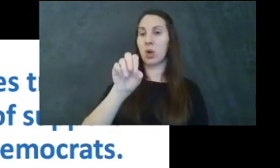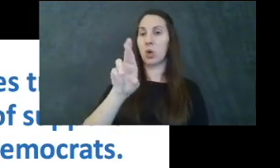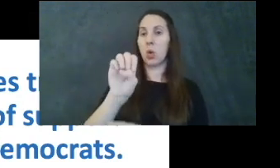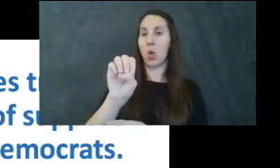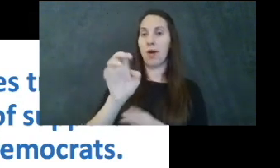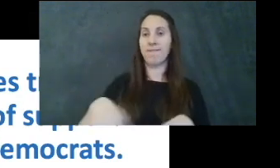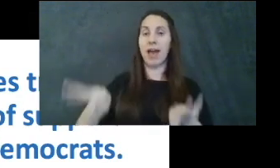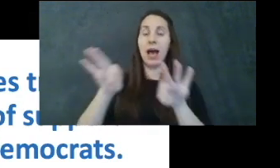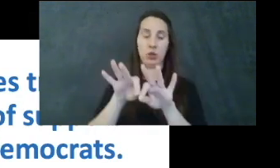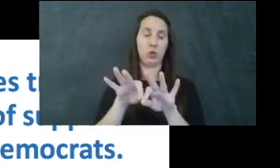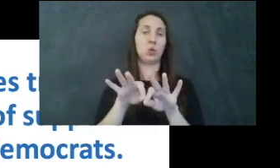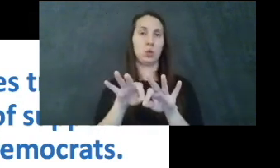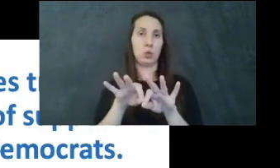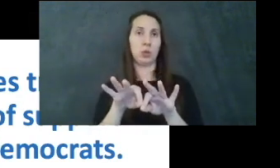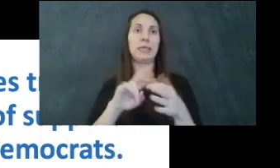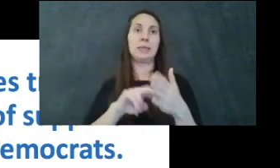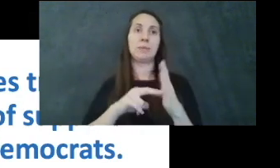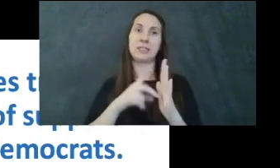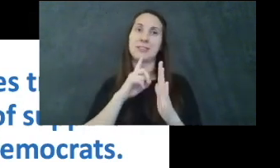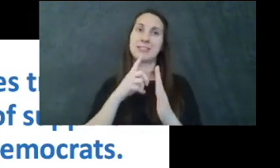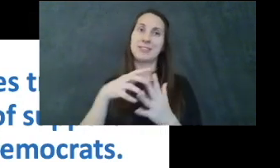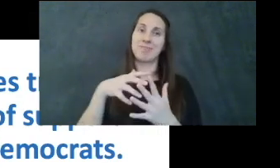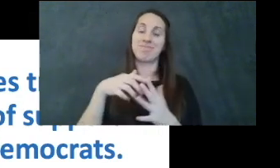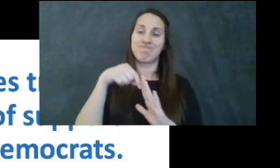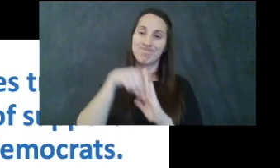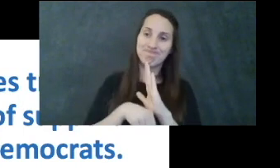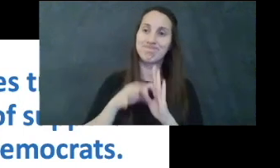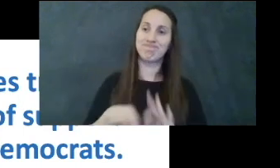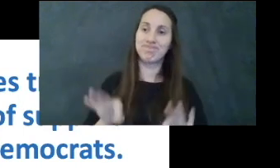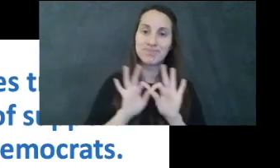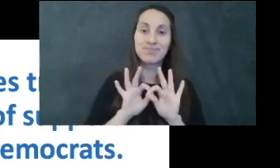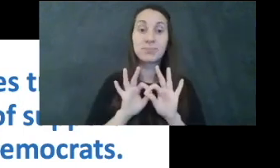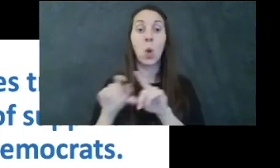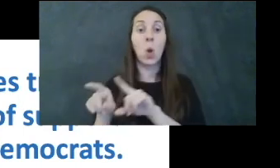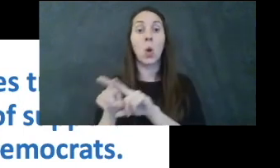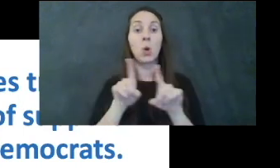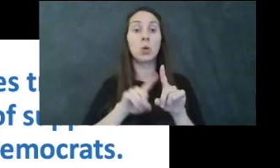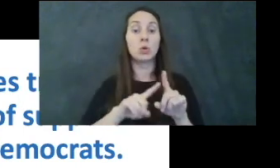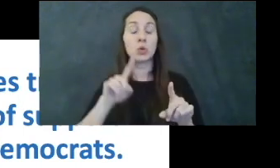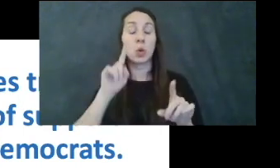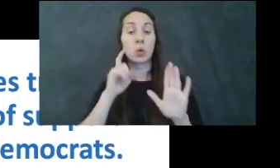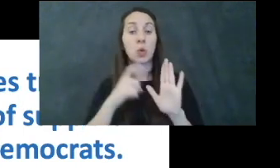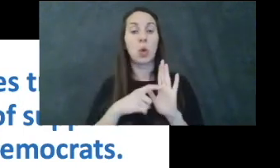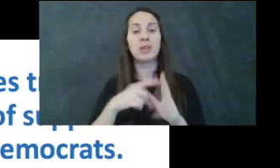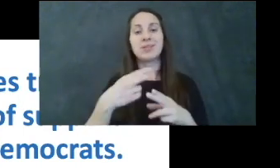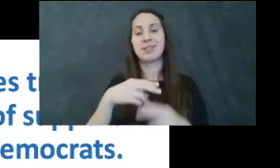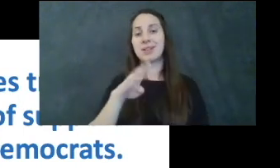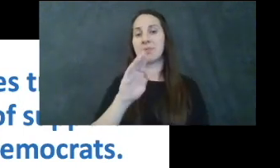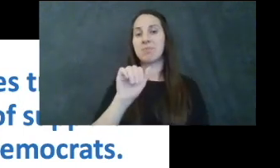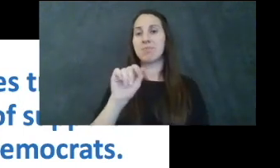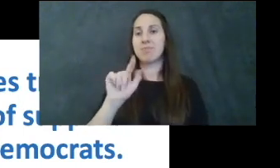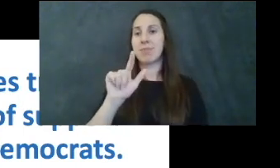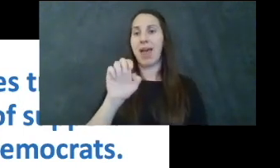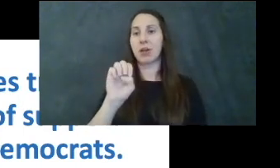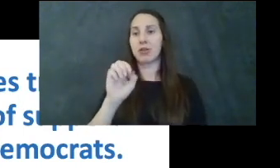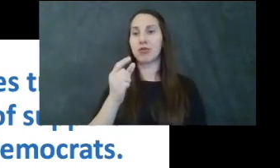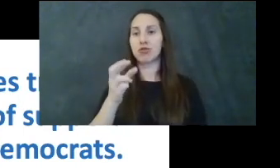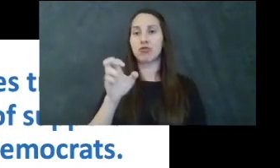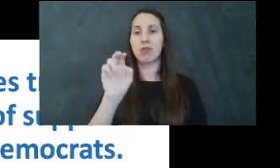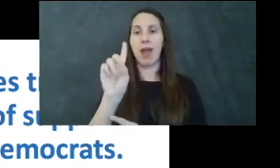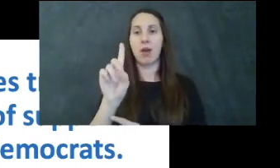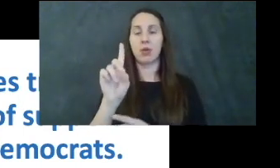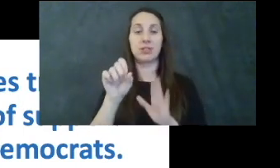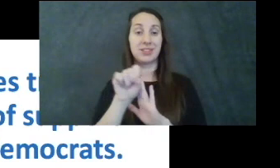discussion anymore. We also found that in battleground states, people thought it was even more important to